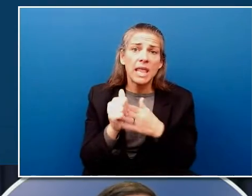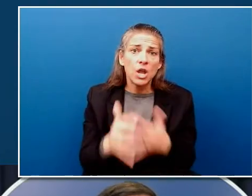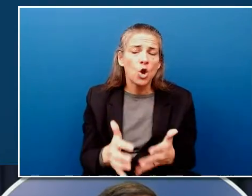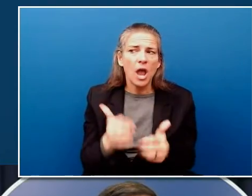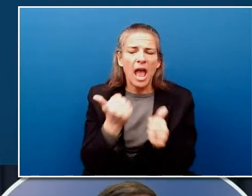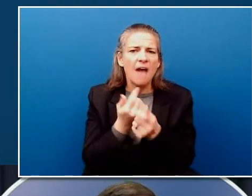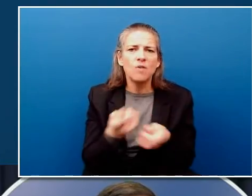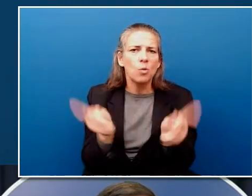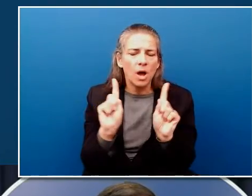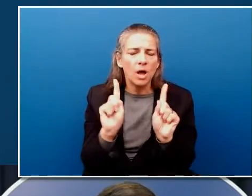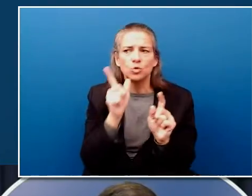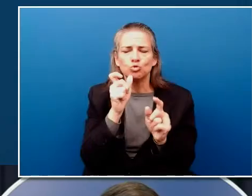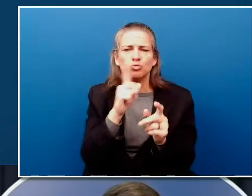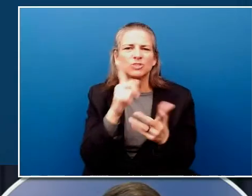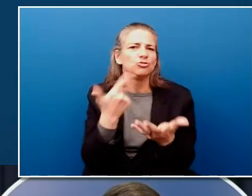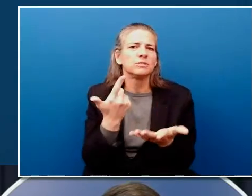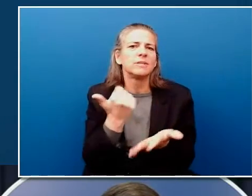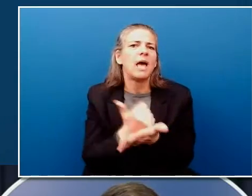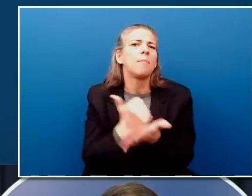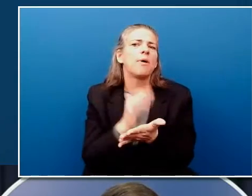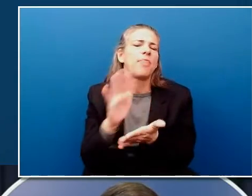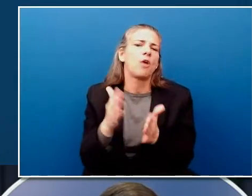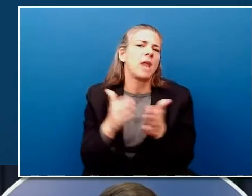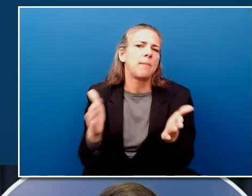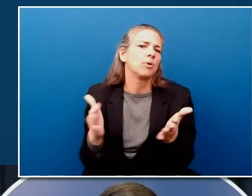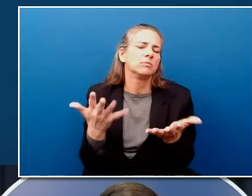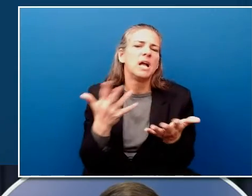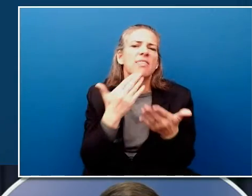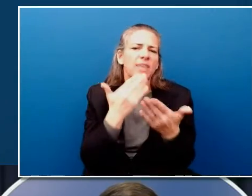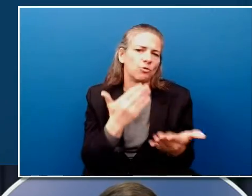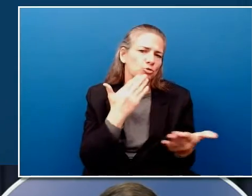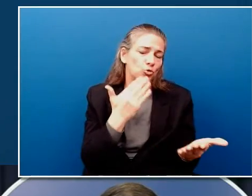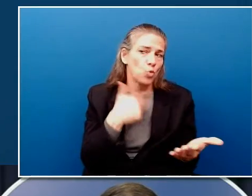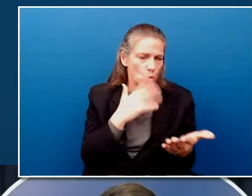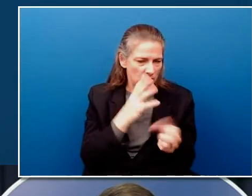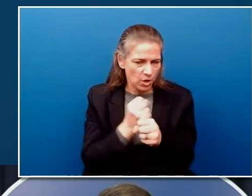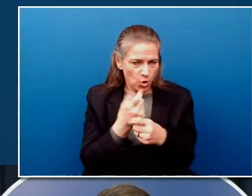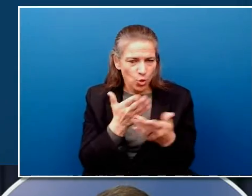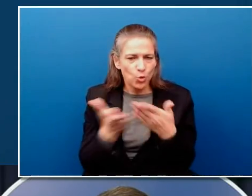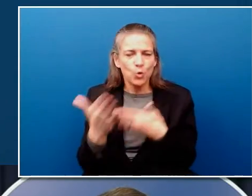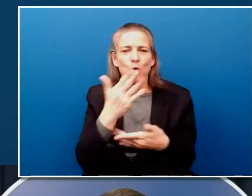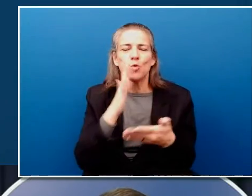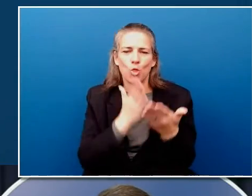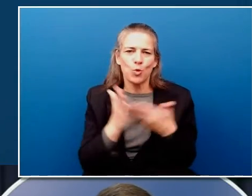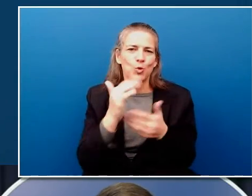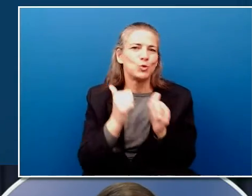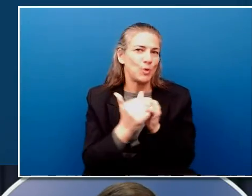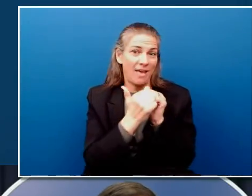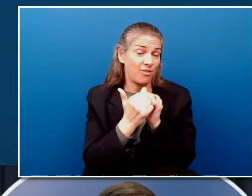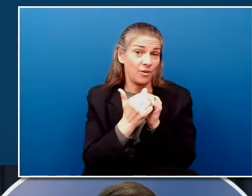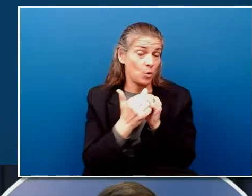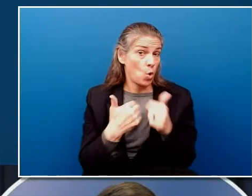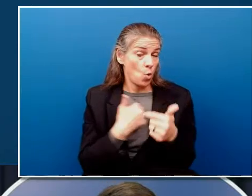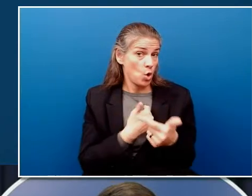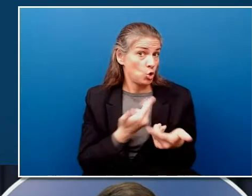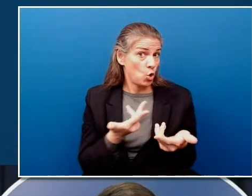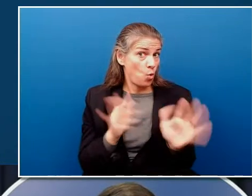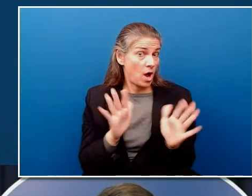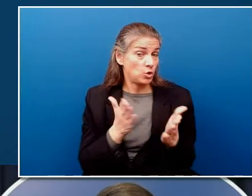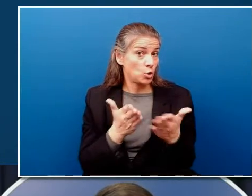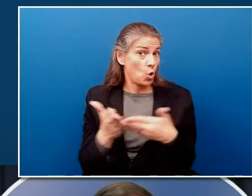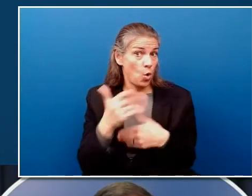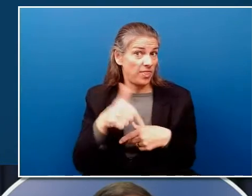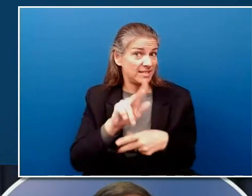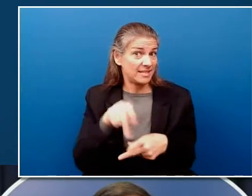just helping out a neighbor, thank you. We get through these, we get through them together. While we don't want to go through these types of